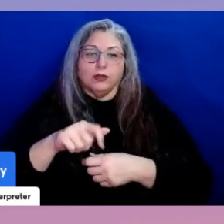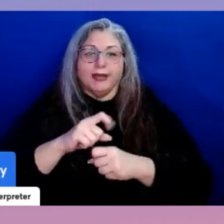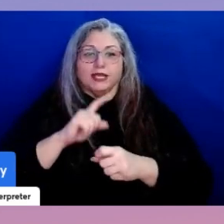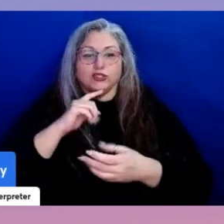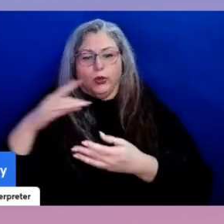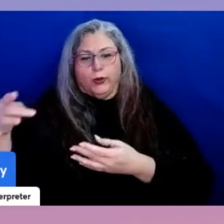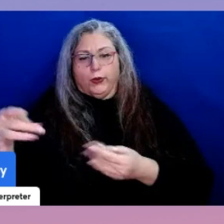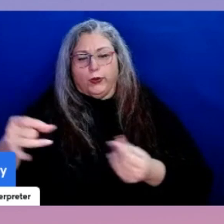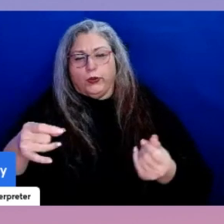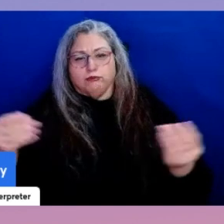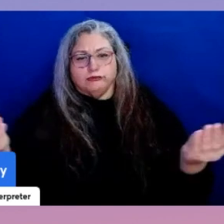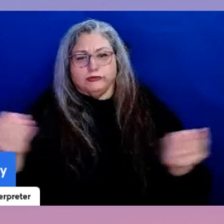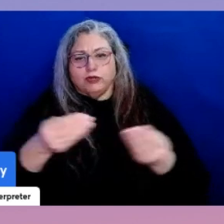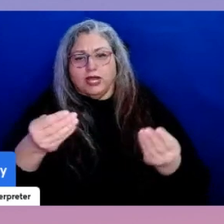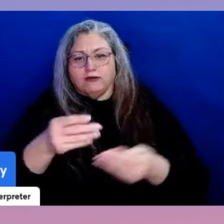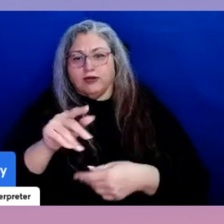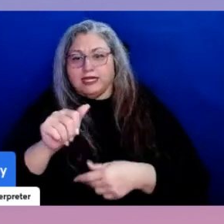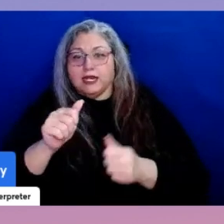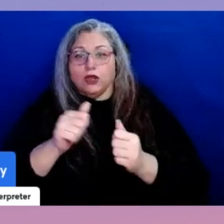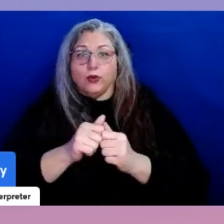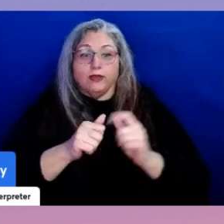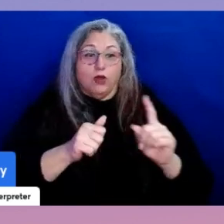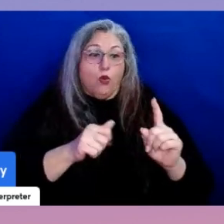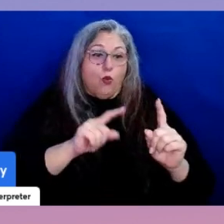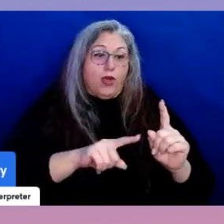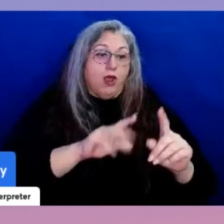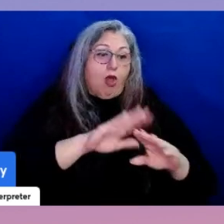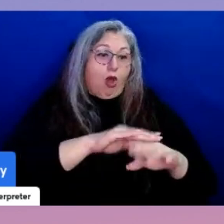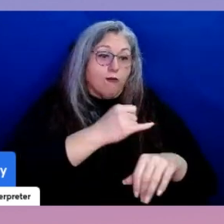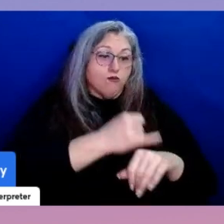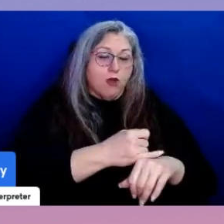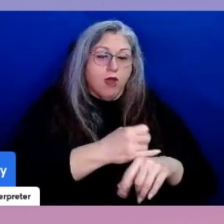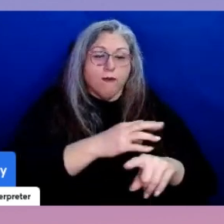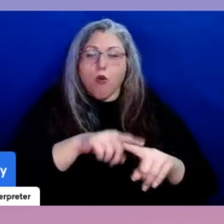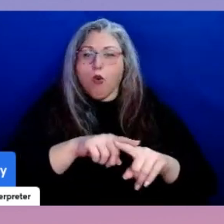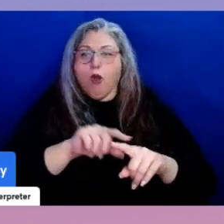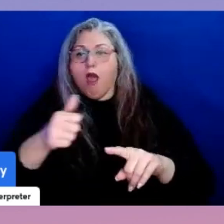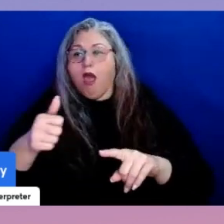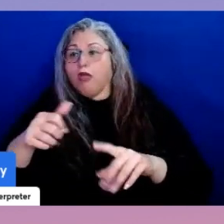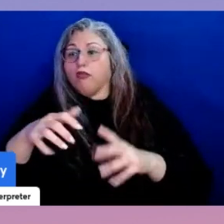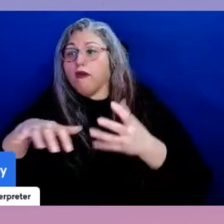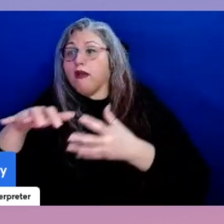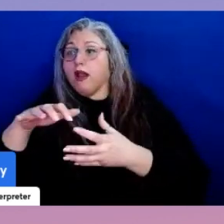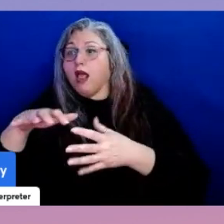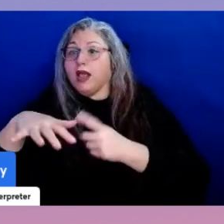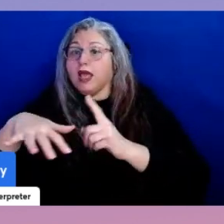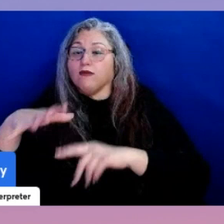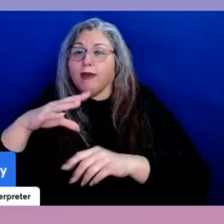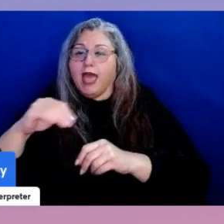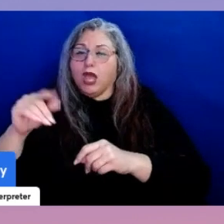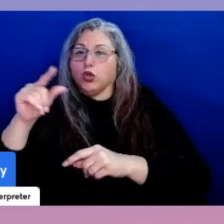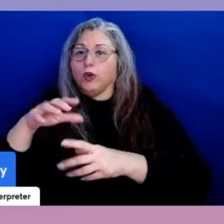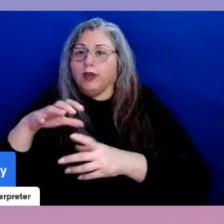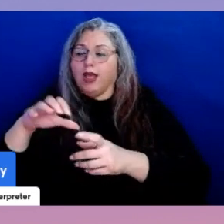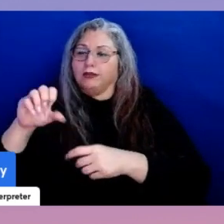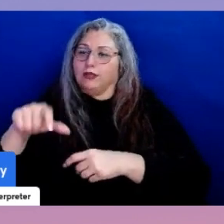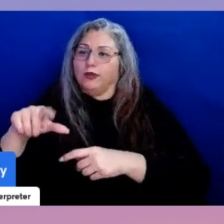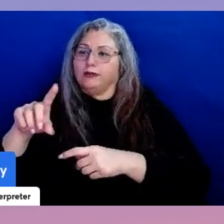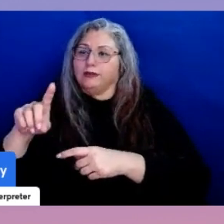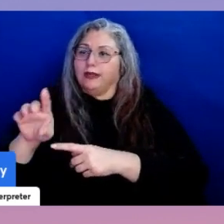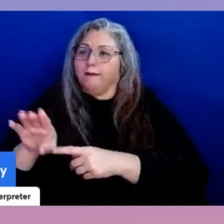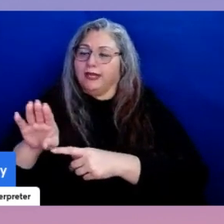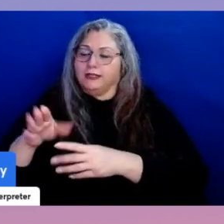data between on-premise systems or other cloud environments and Google Cloud SQL database. Cloud